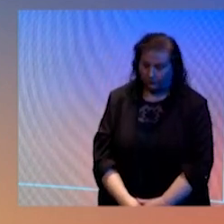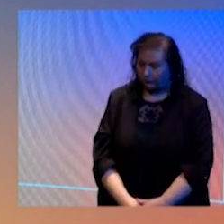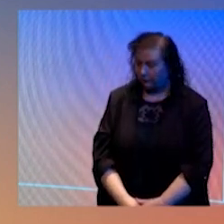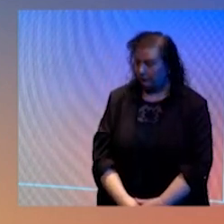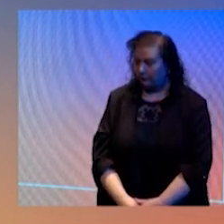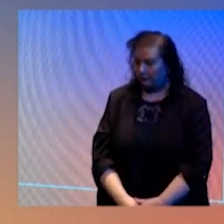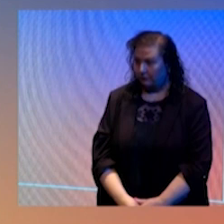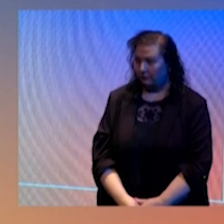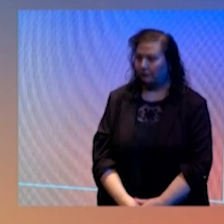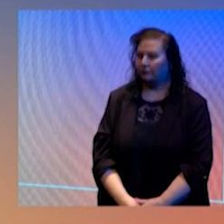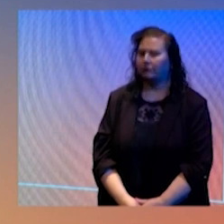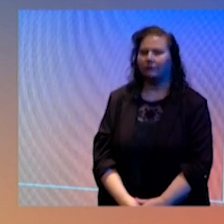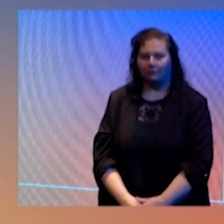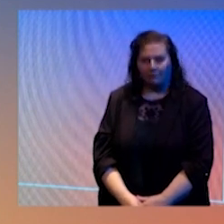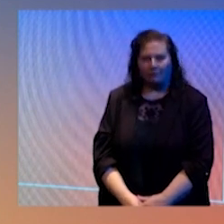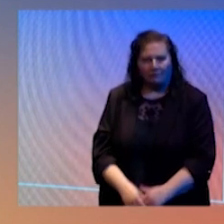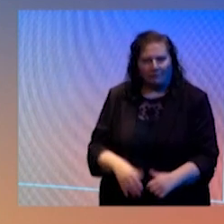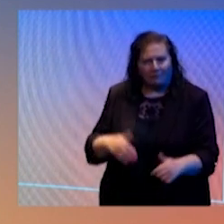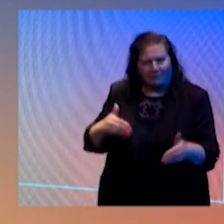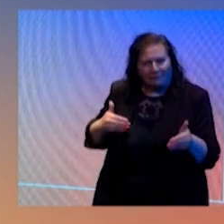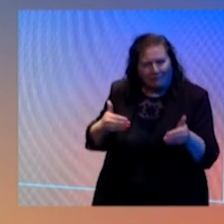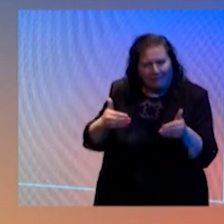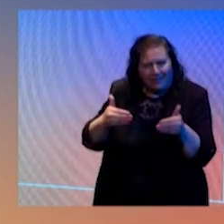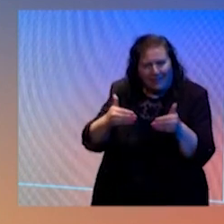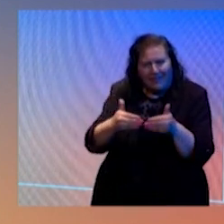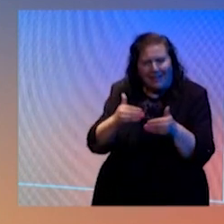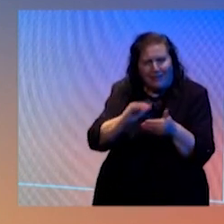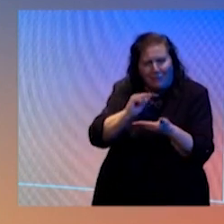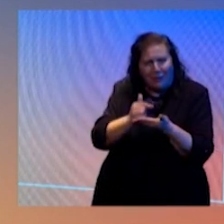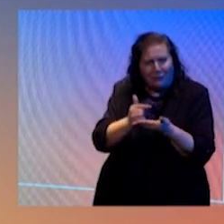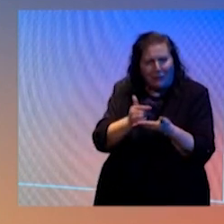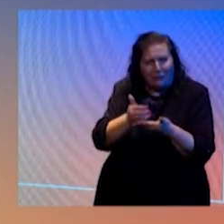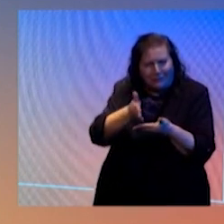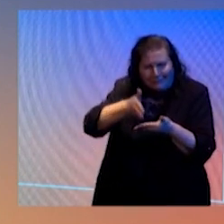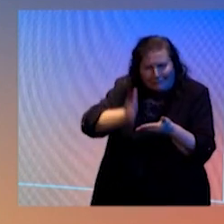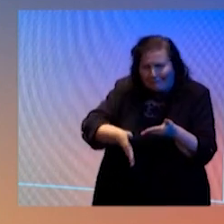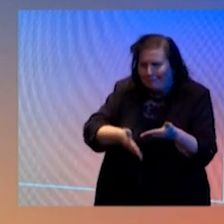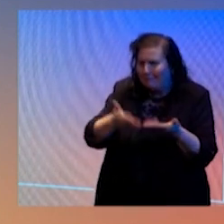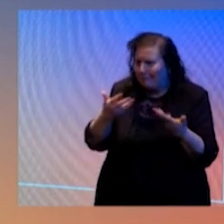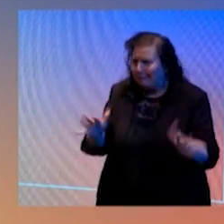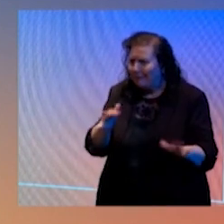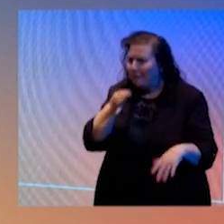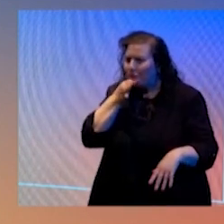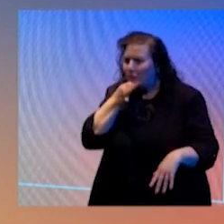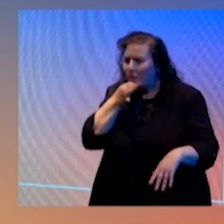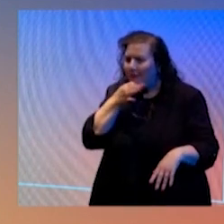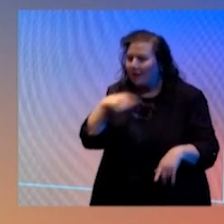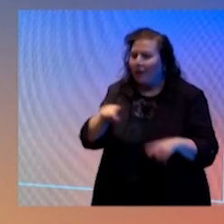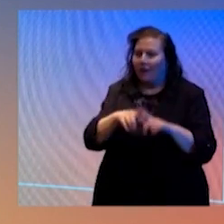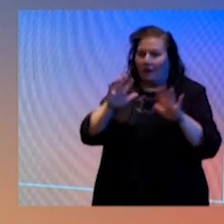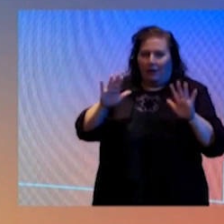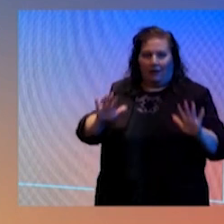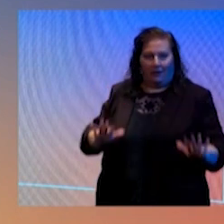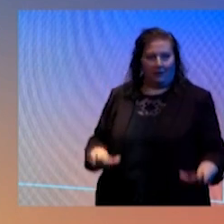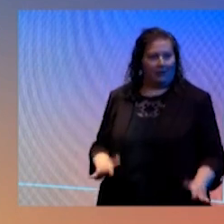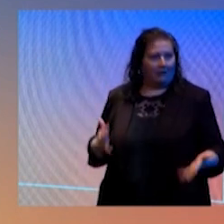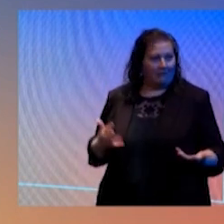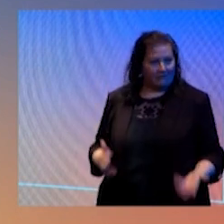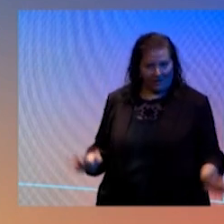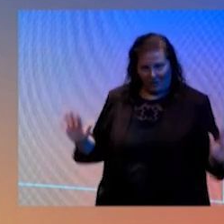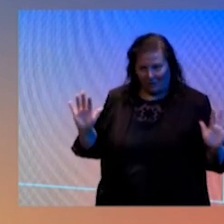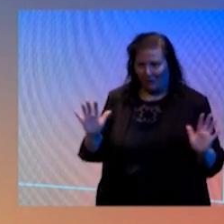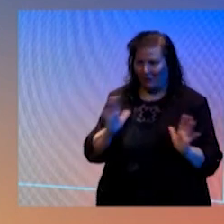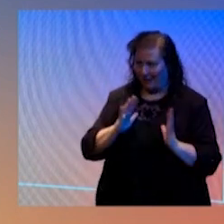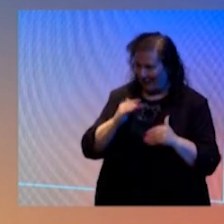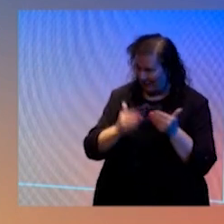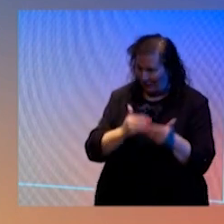I believe we're on the cusp of wrapping up our graduations. Everybody taking a sigh of relief, right? Feeling good. I